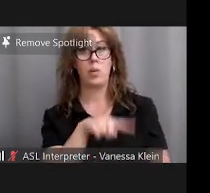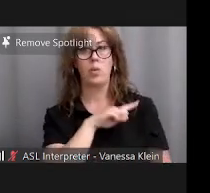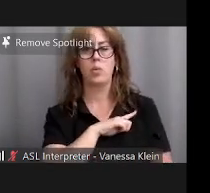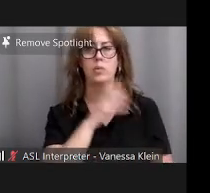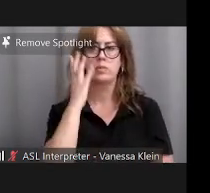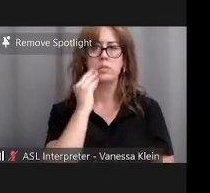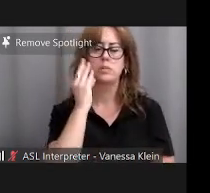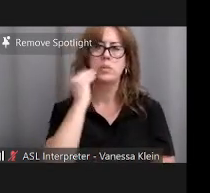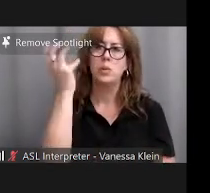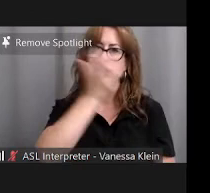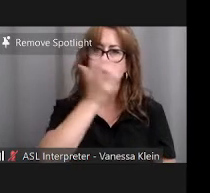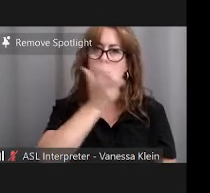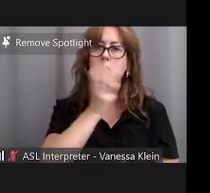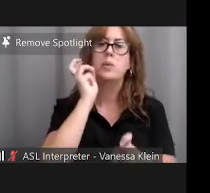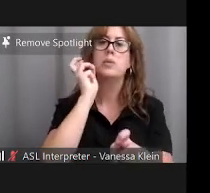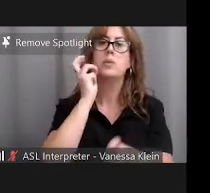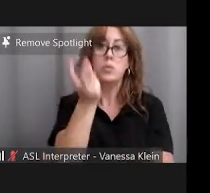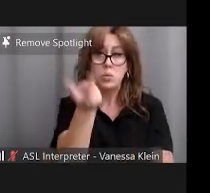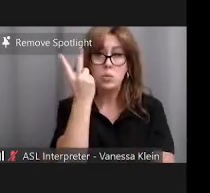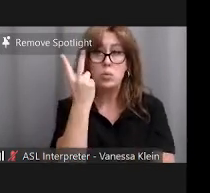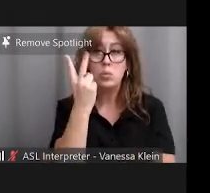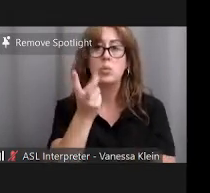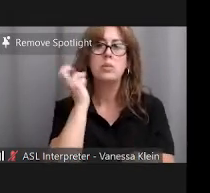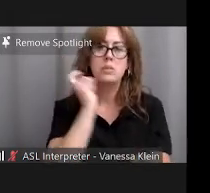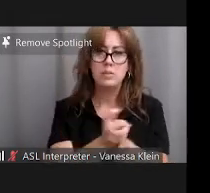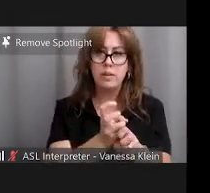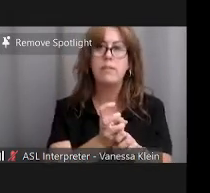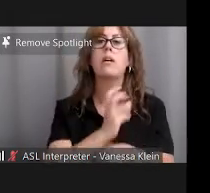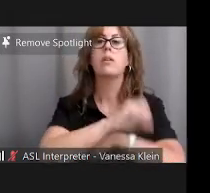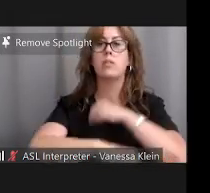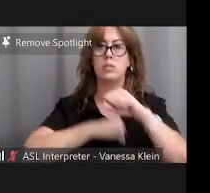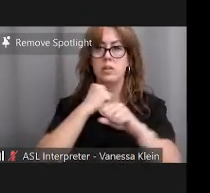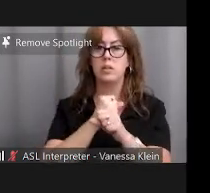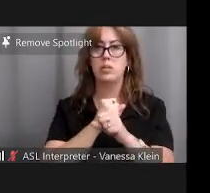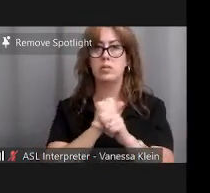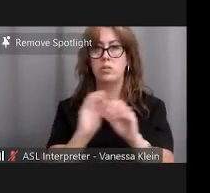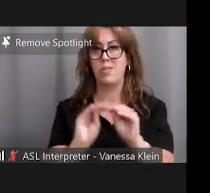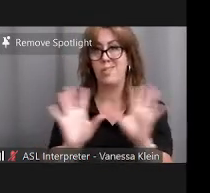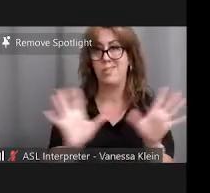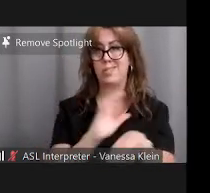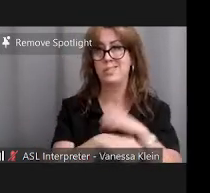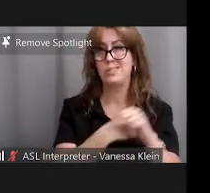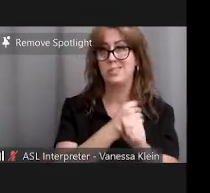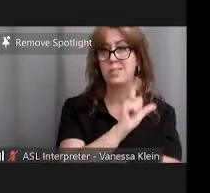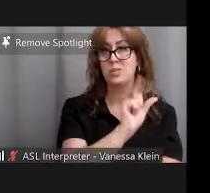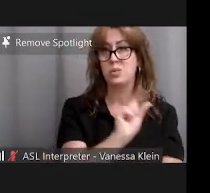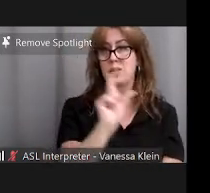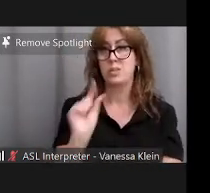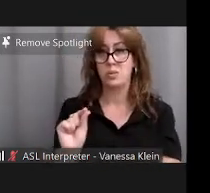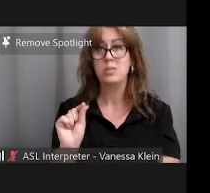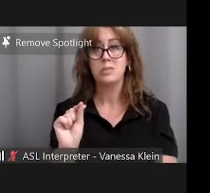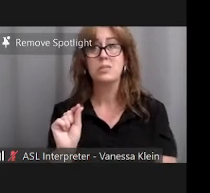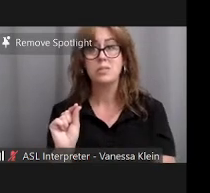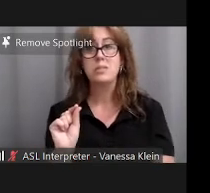years. In 2020, obviously the manifestations and the social